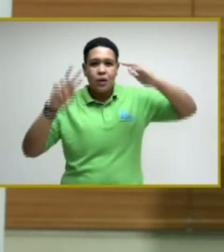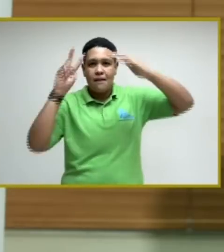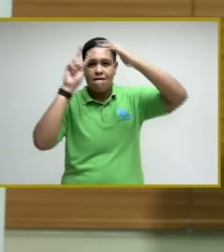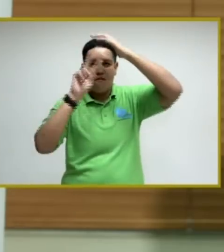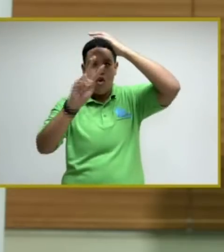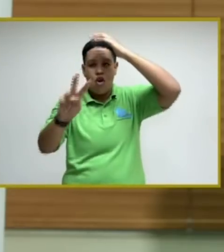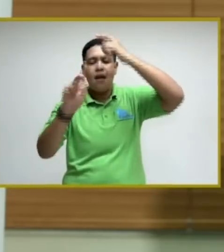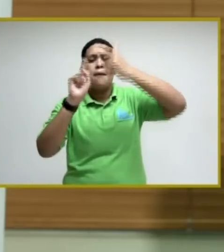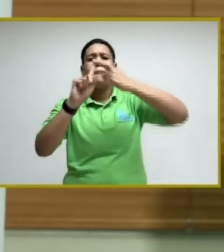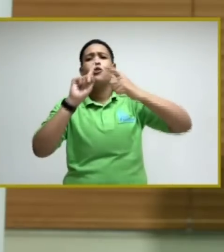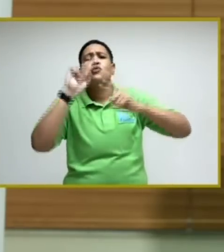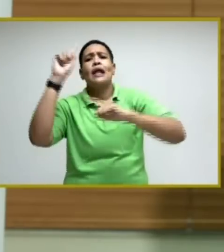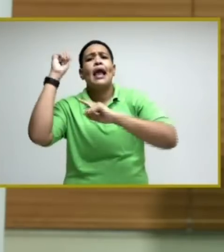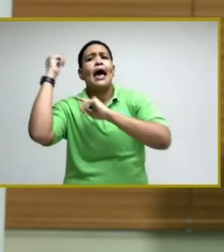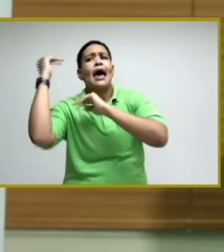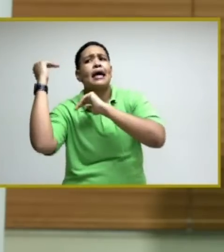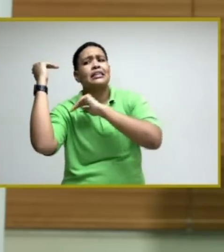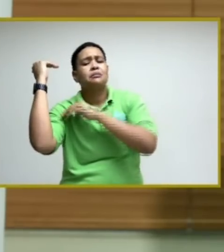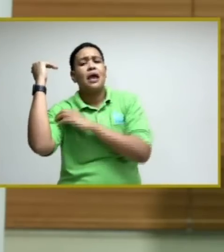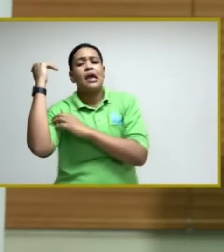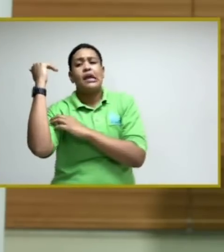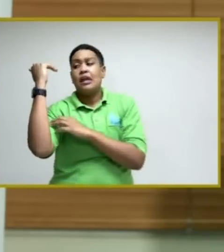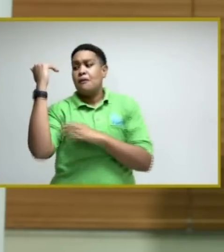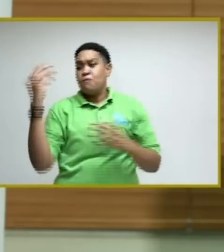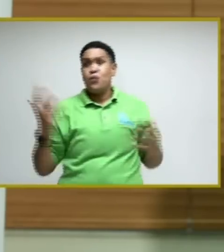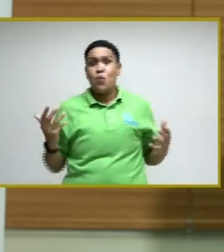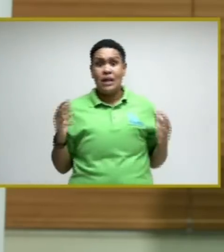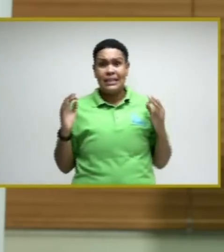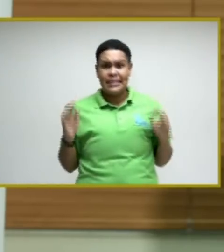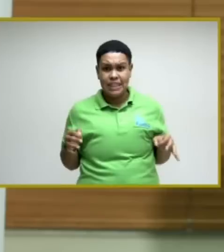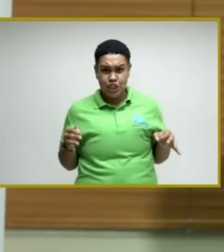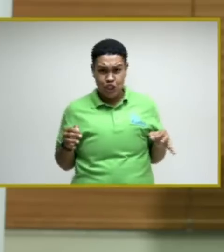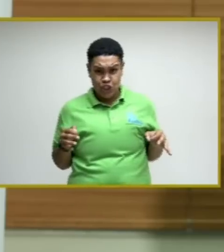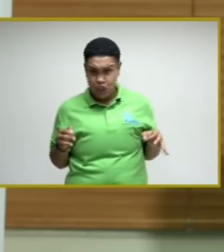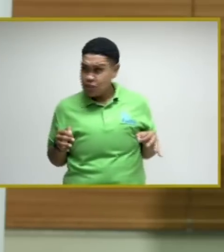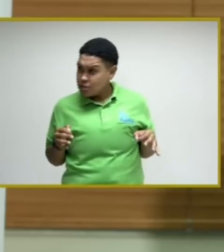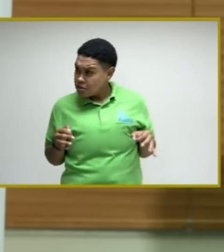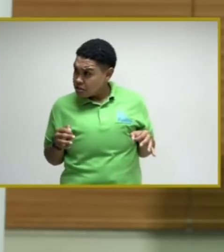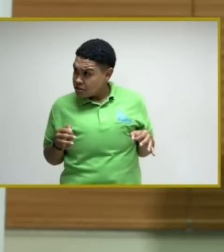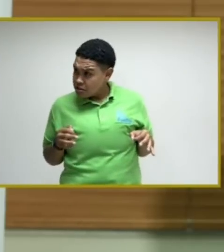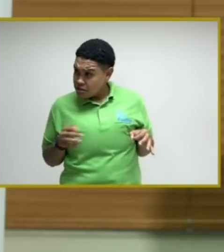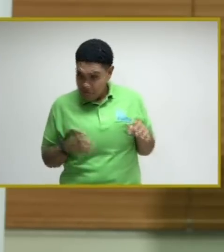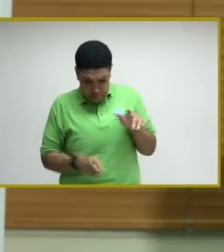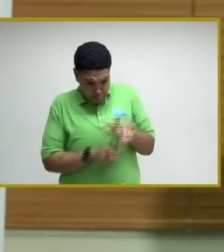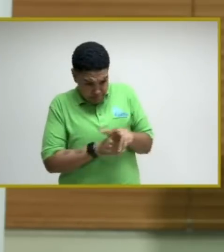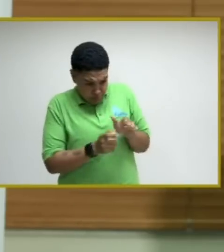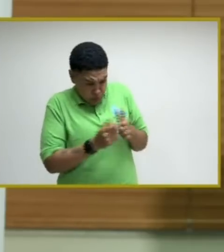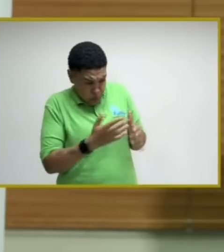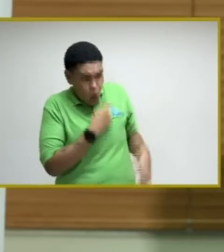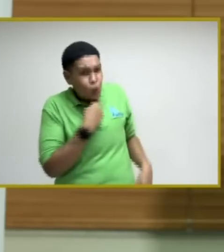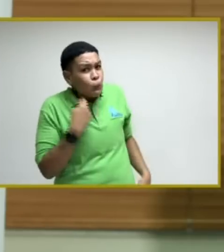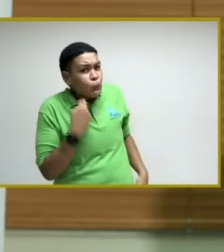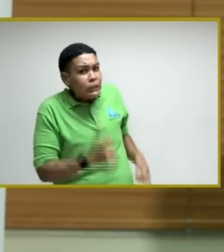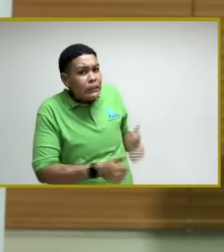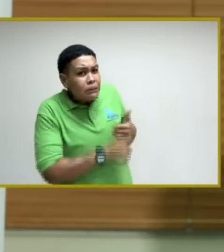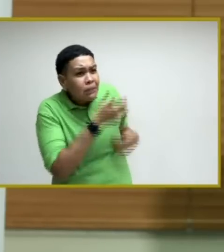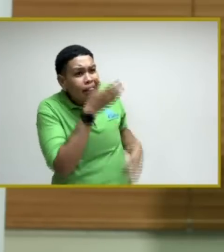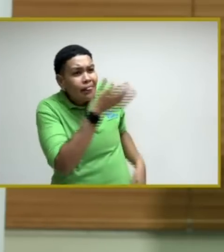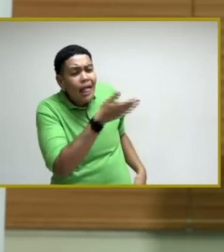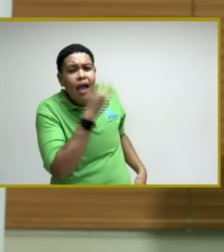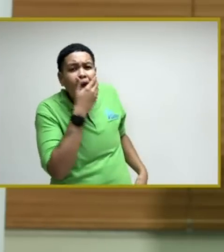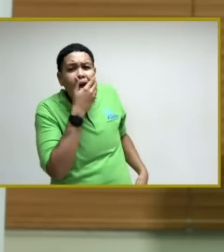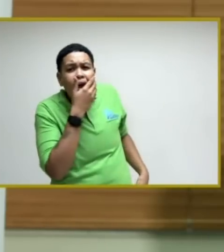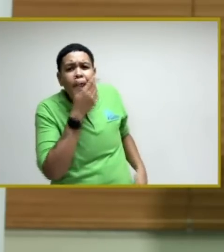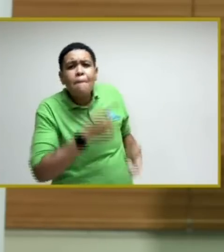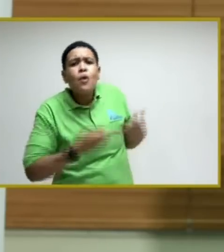and anticipated what decisions came with what risks and what needed to be done